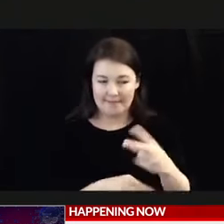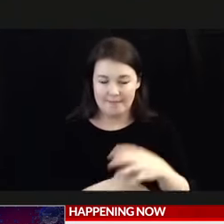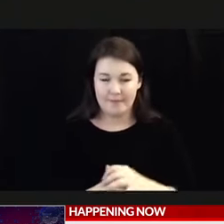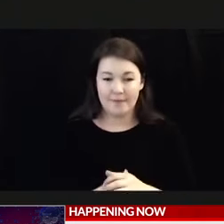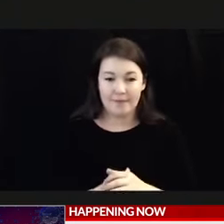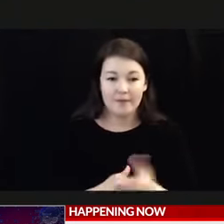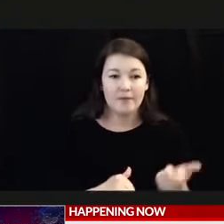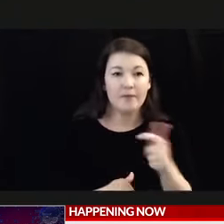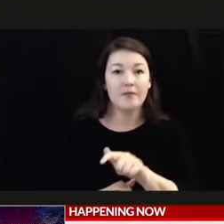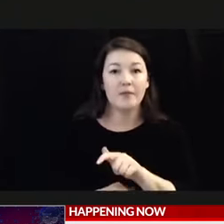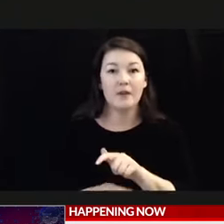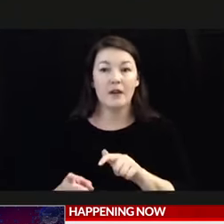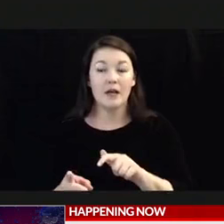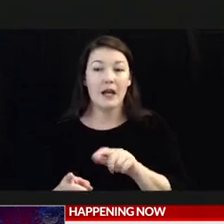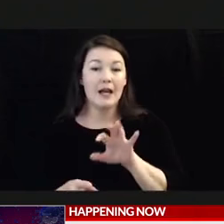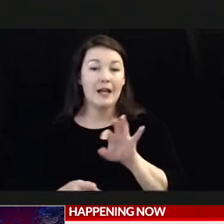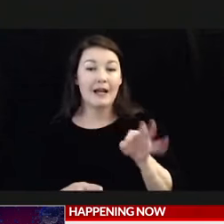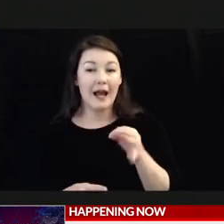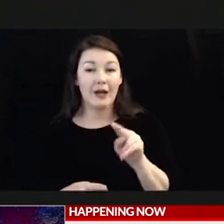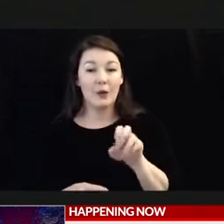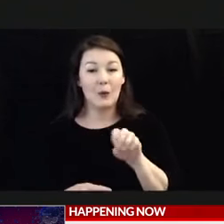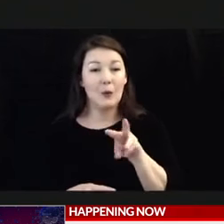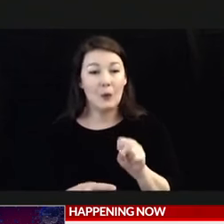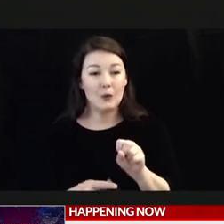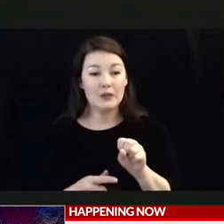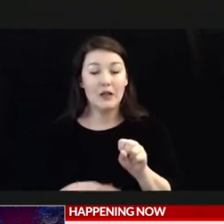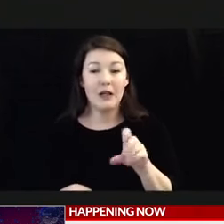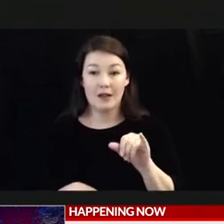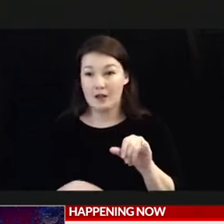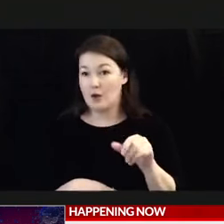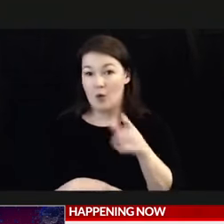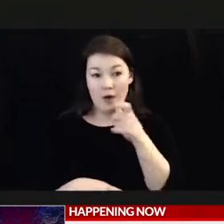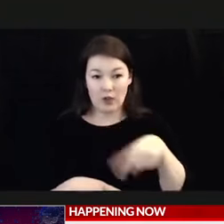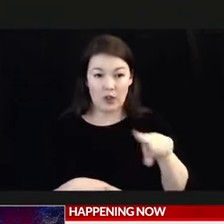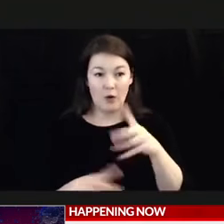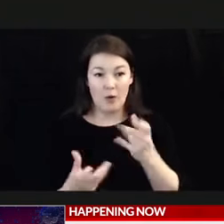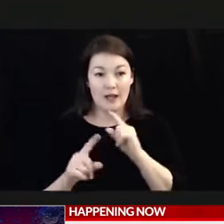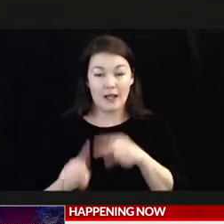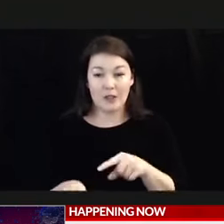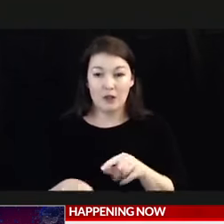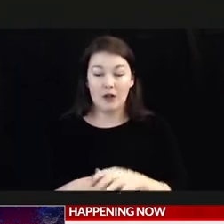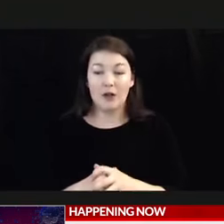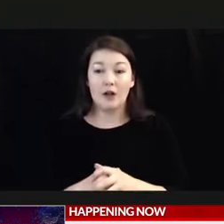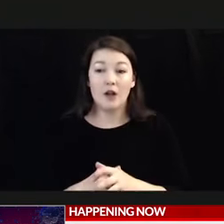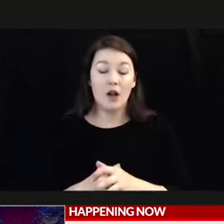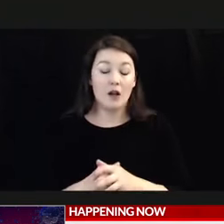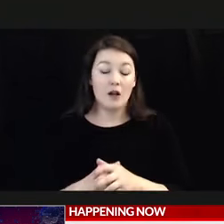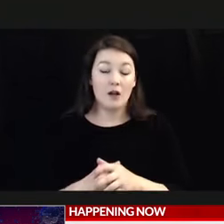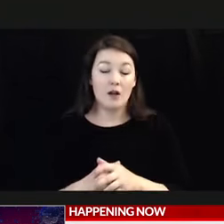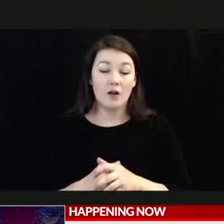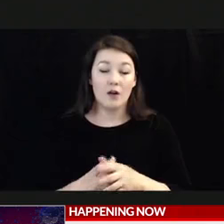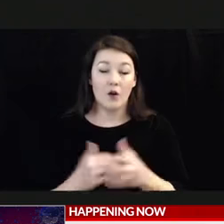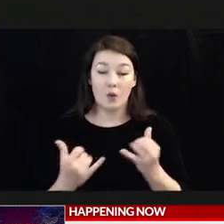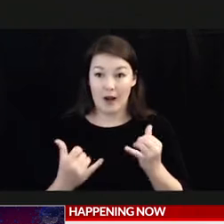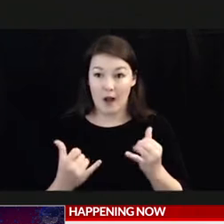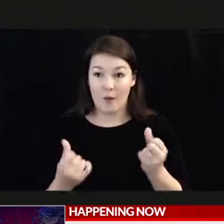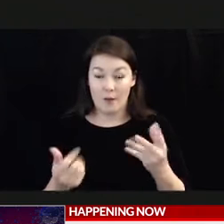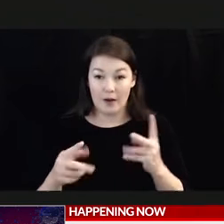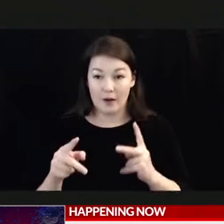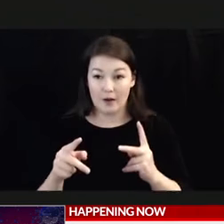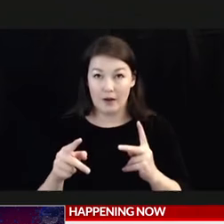9 News. This question can go to anyone who wants it. According to the New York Times, a good chunk of the hospitalization rises right now are really being driven